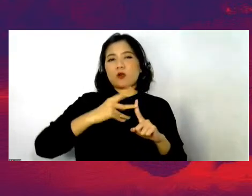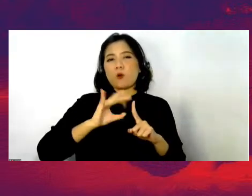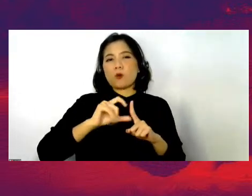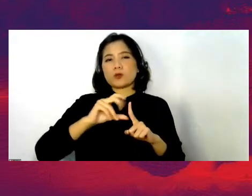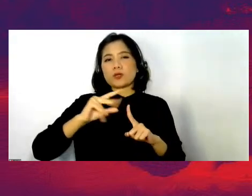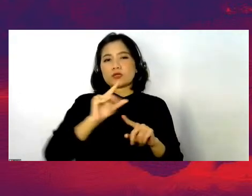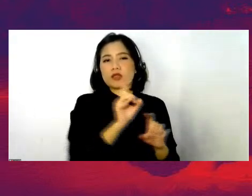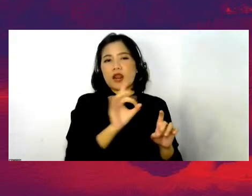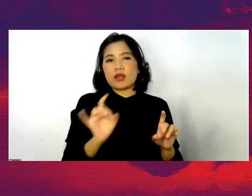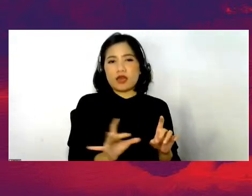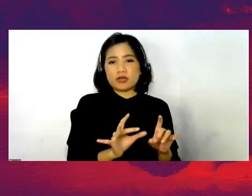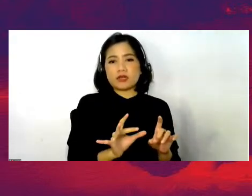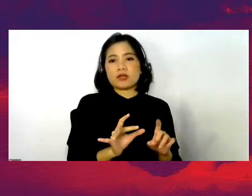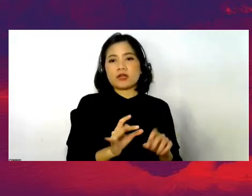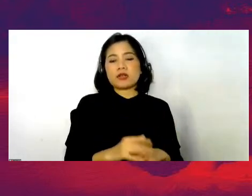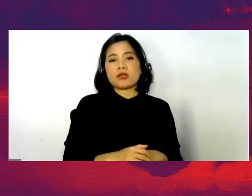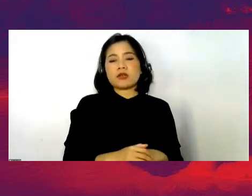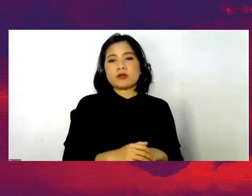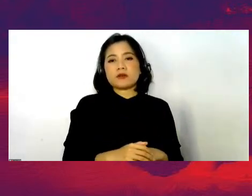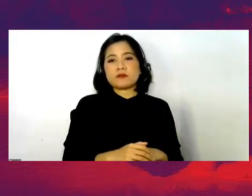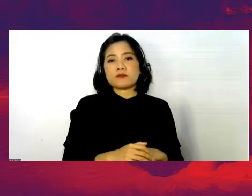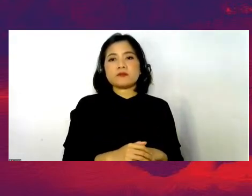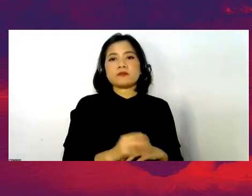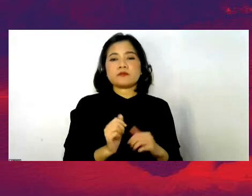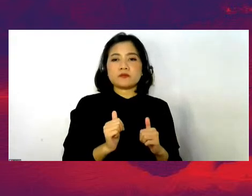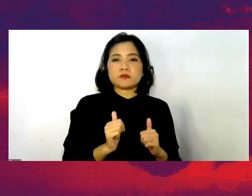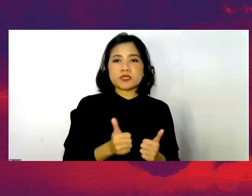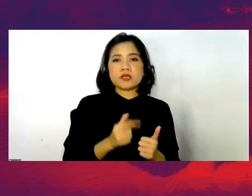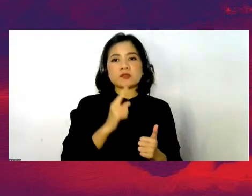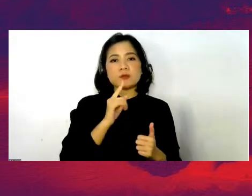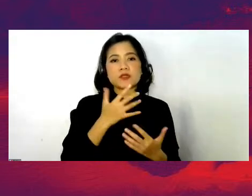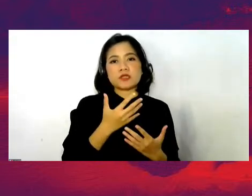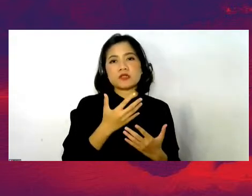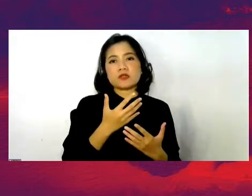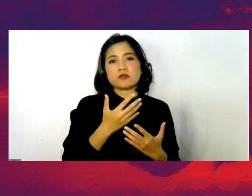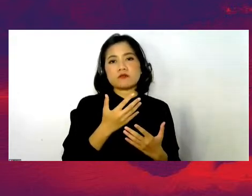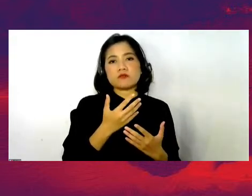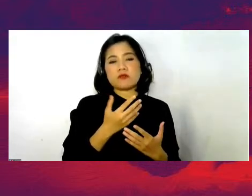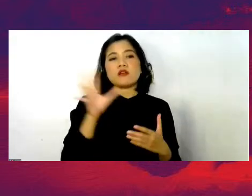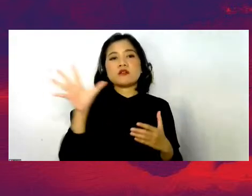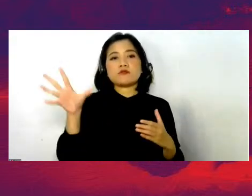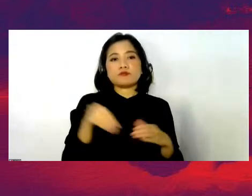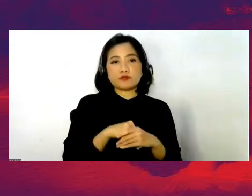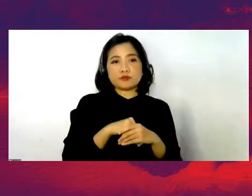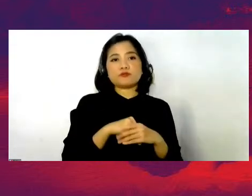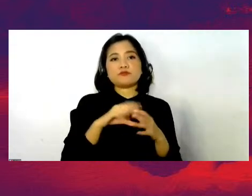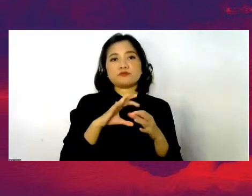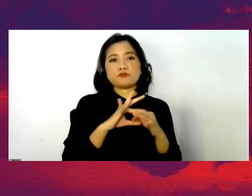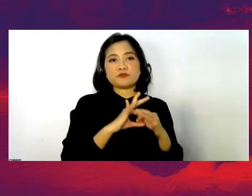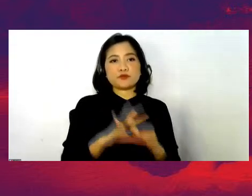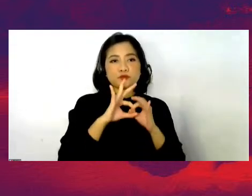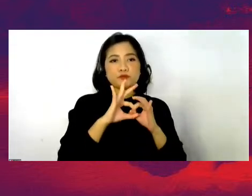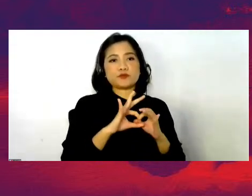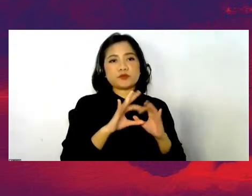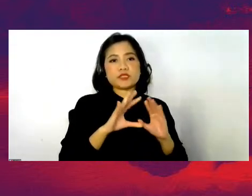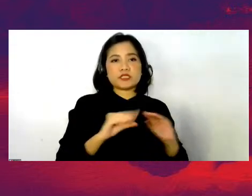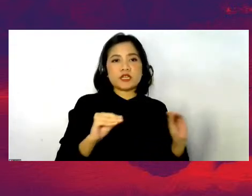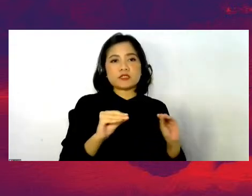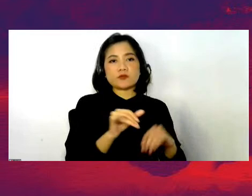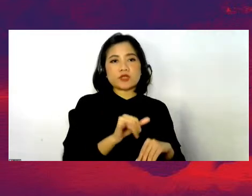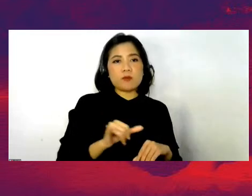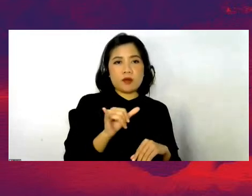Have it as a separate measure. That's a really interesting question, and it's one we can discuss. All right, so this is where